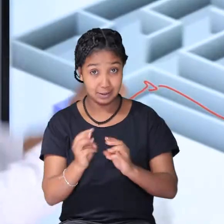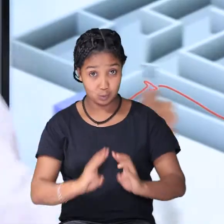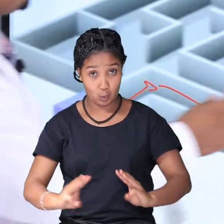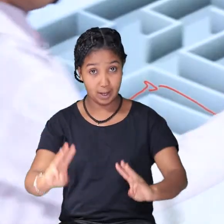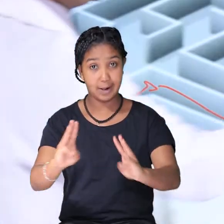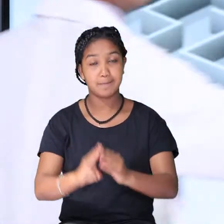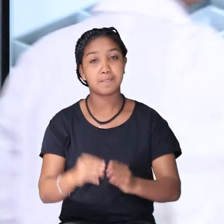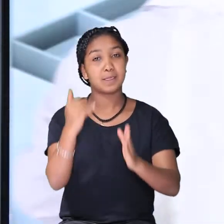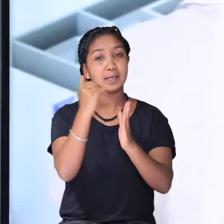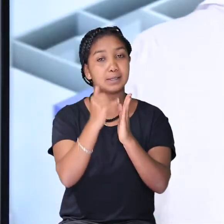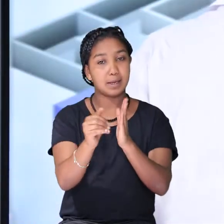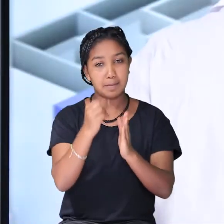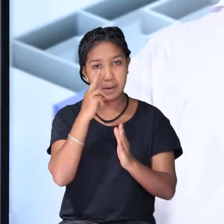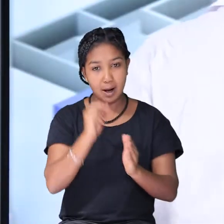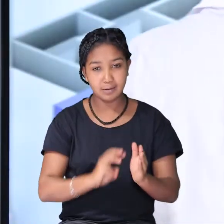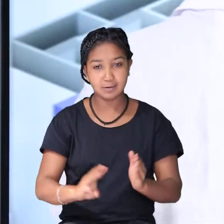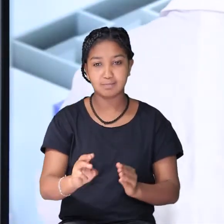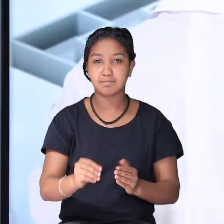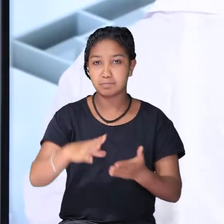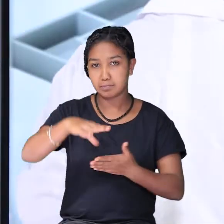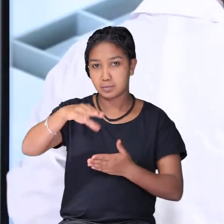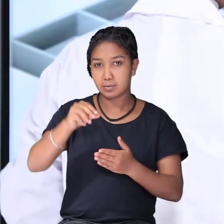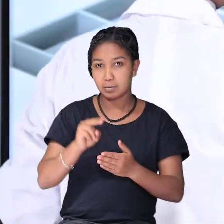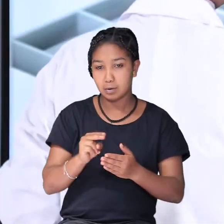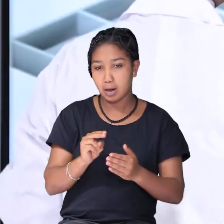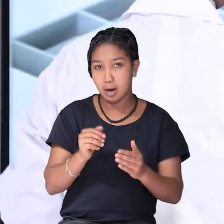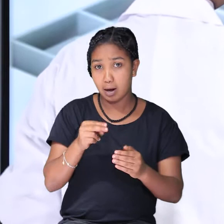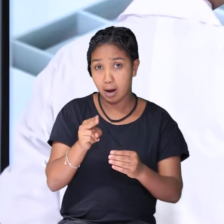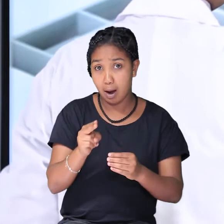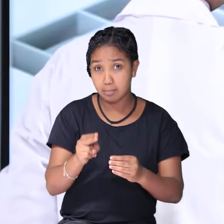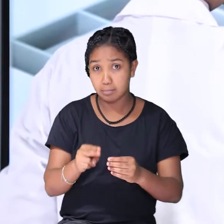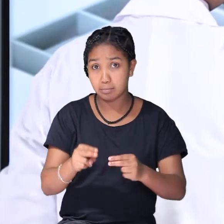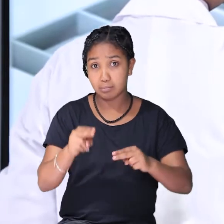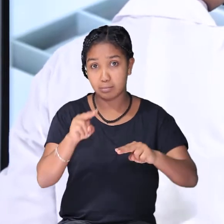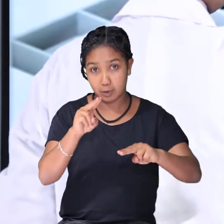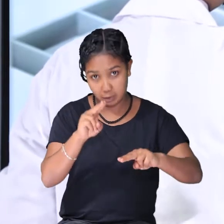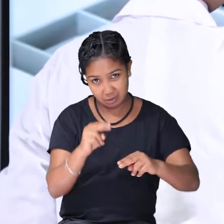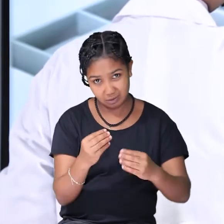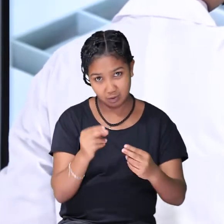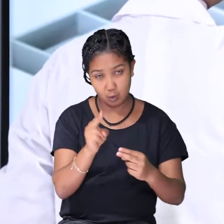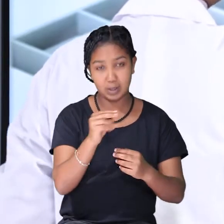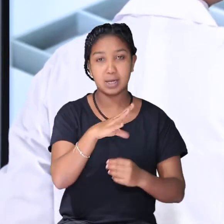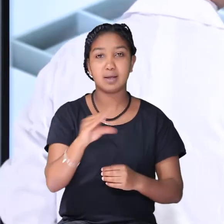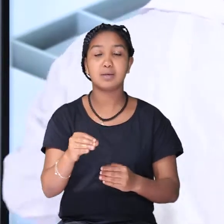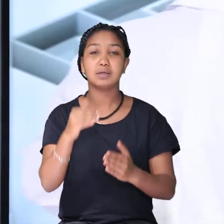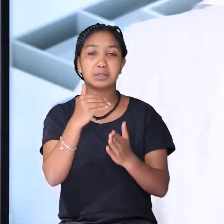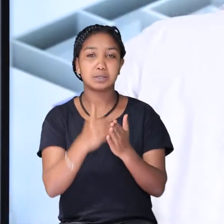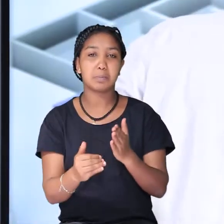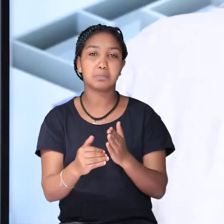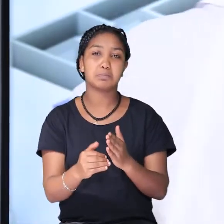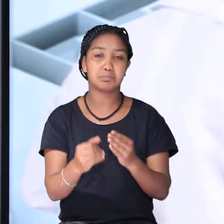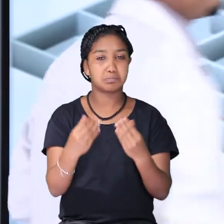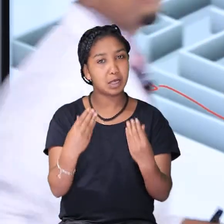way, some rats came out very quickly, some rats stayed a little bit,